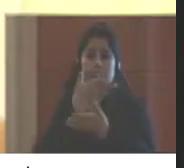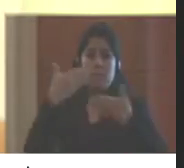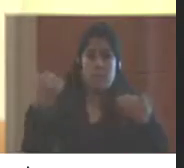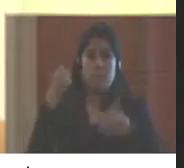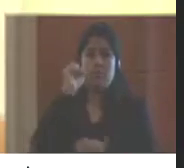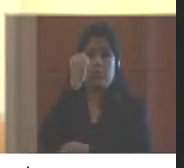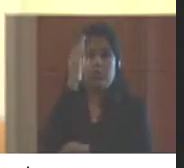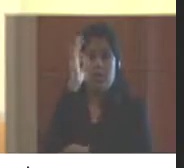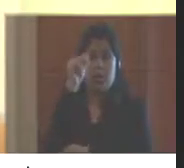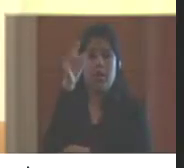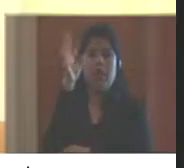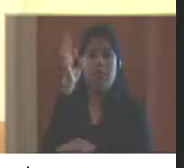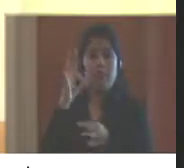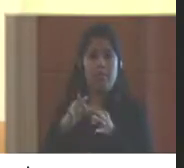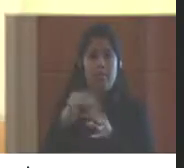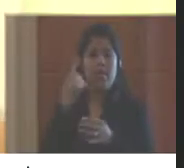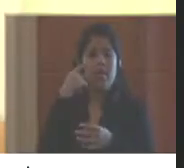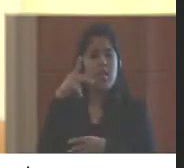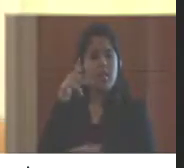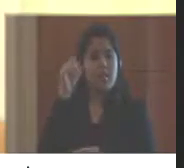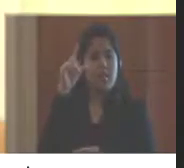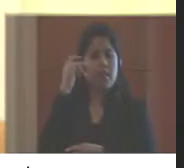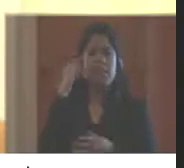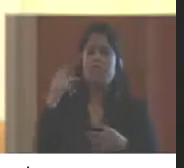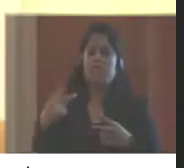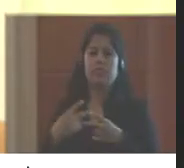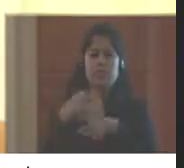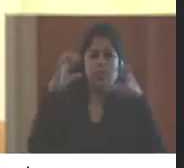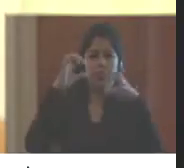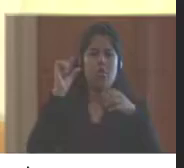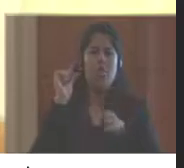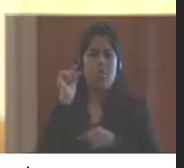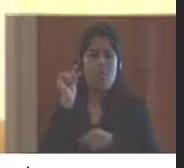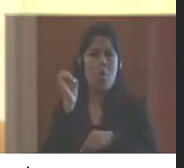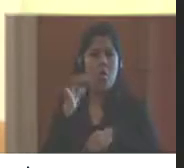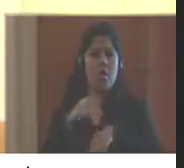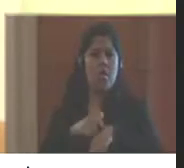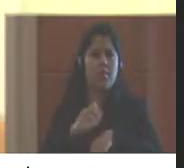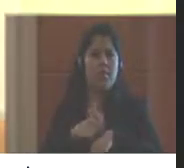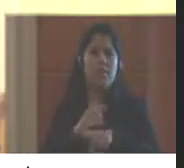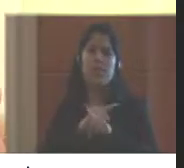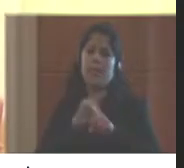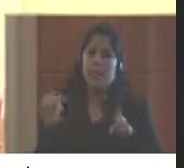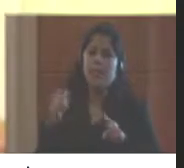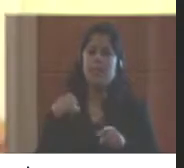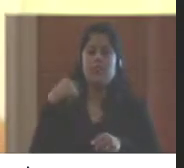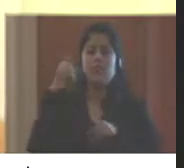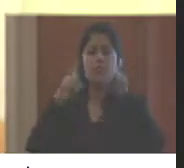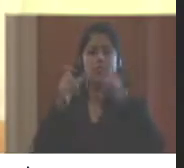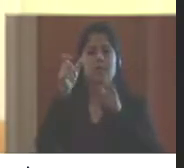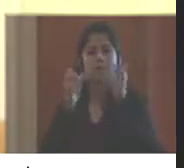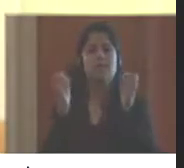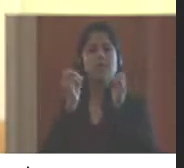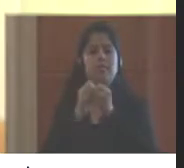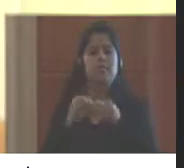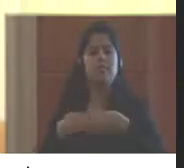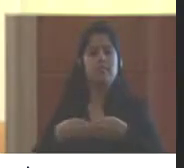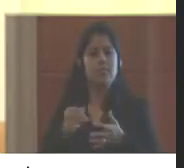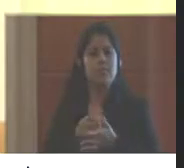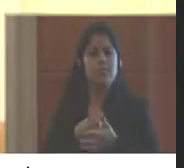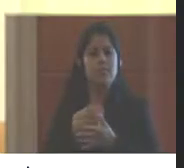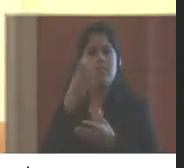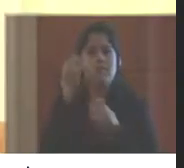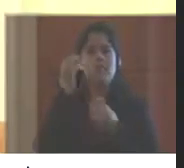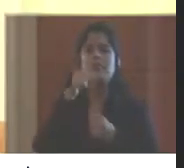is true. Santa Fe was it got better, but then in this place it was a lot of